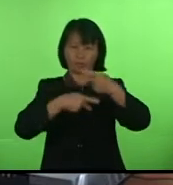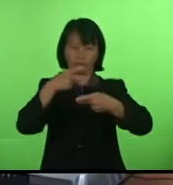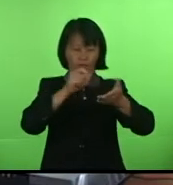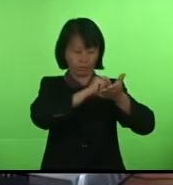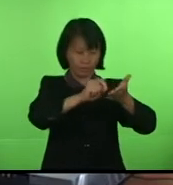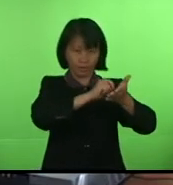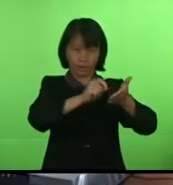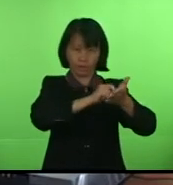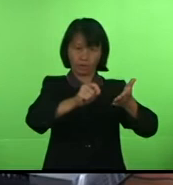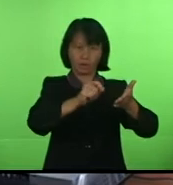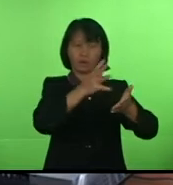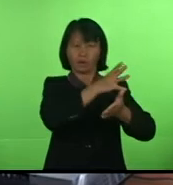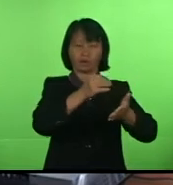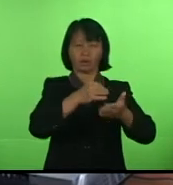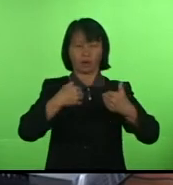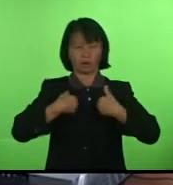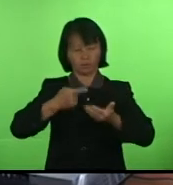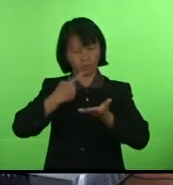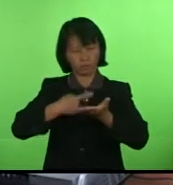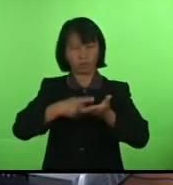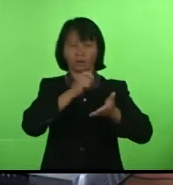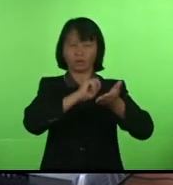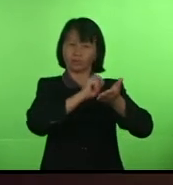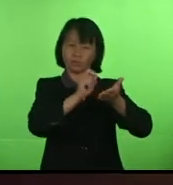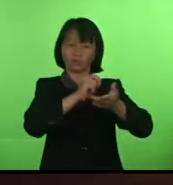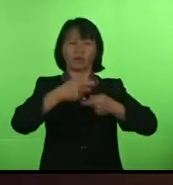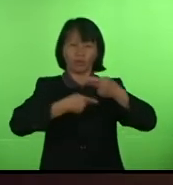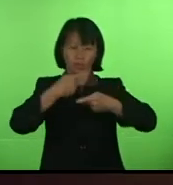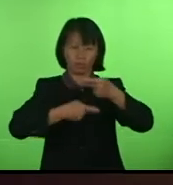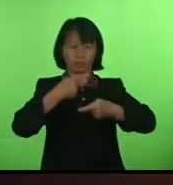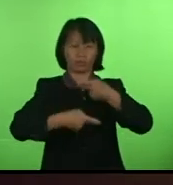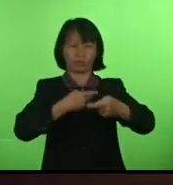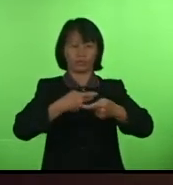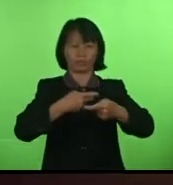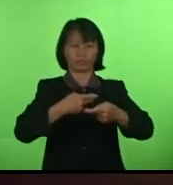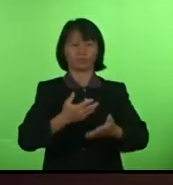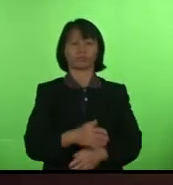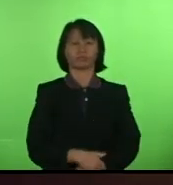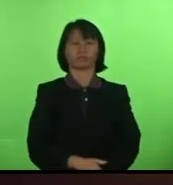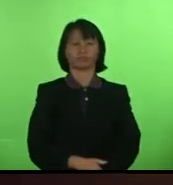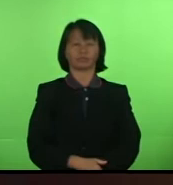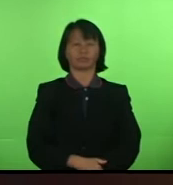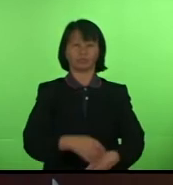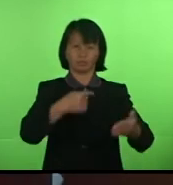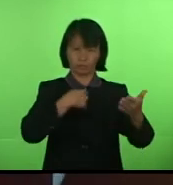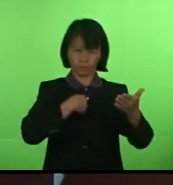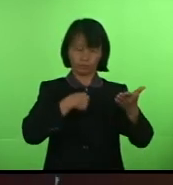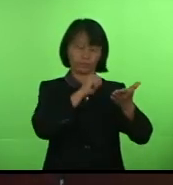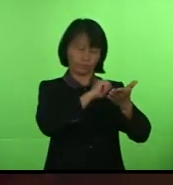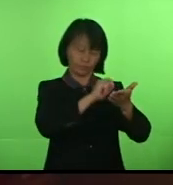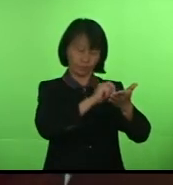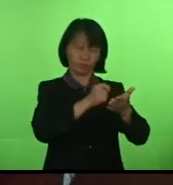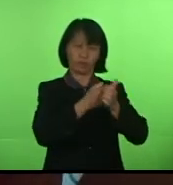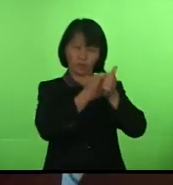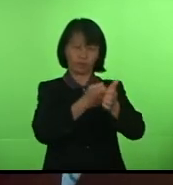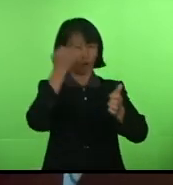also discusses the writing process. Students, we write guided by our